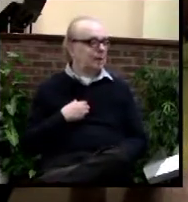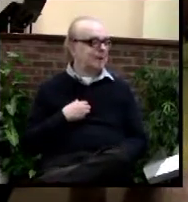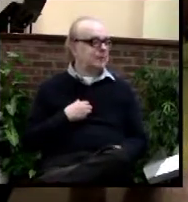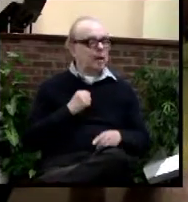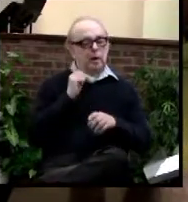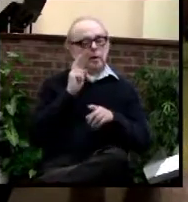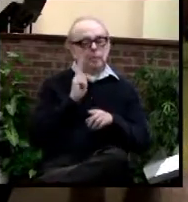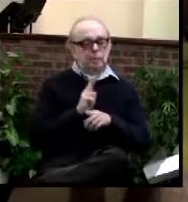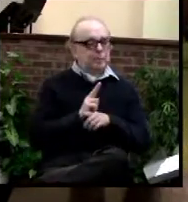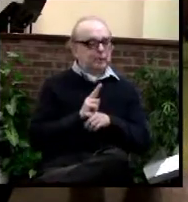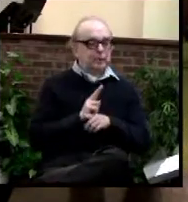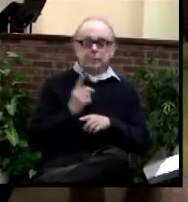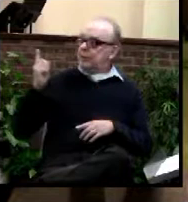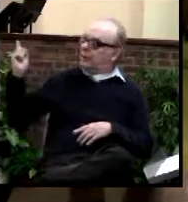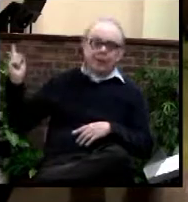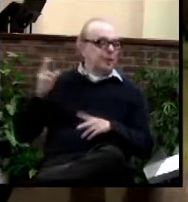shirt. Right?